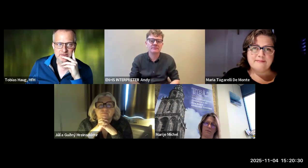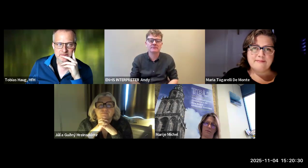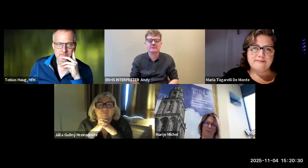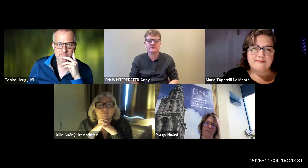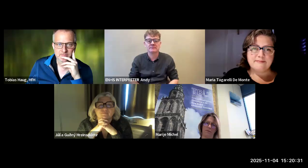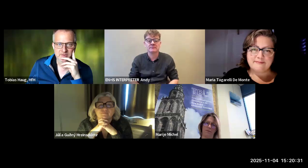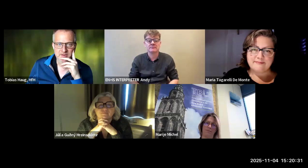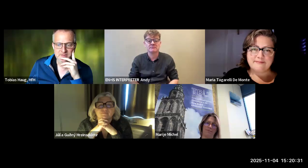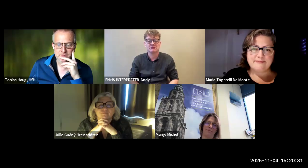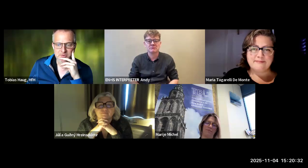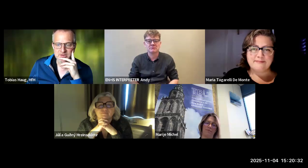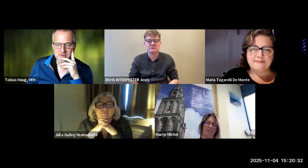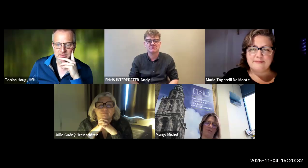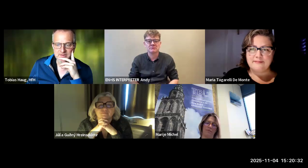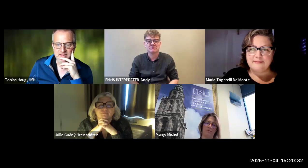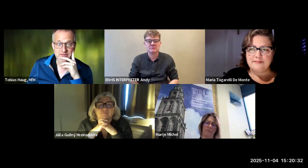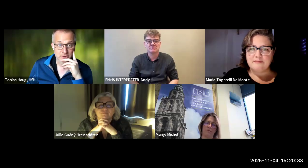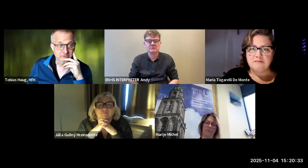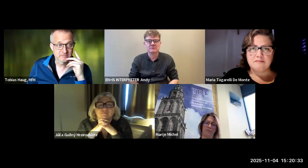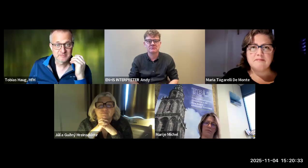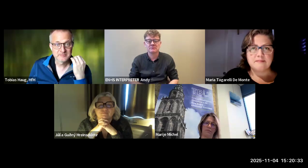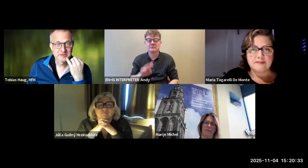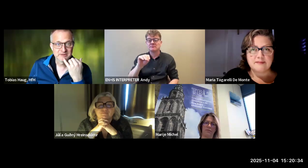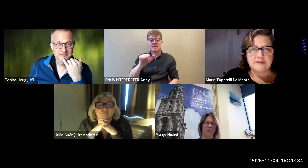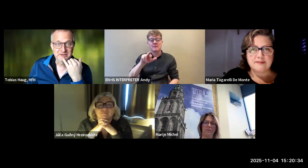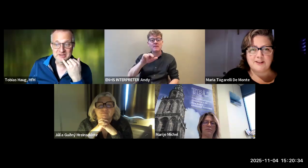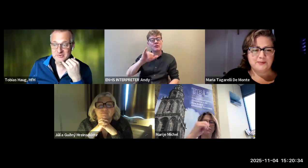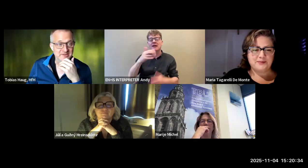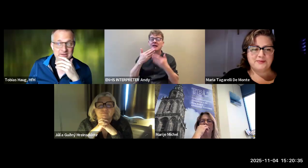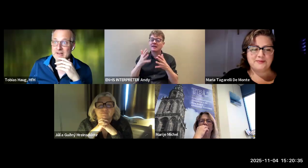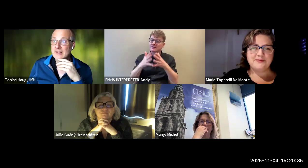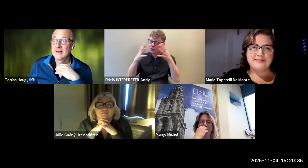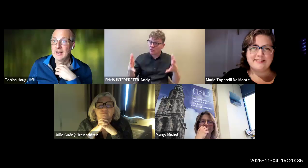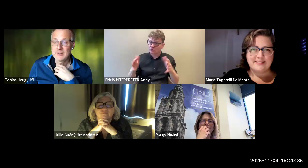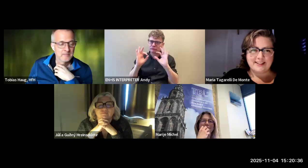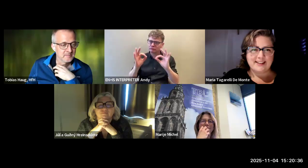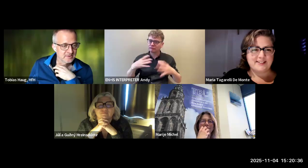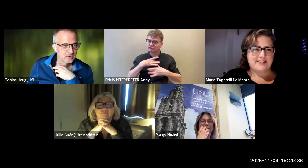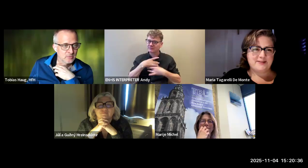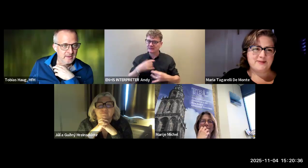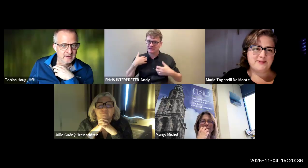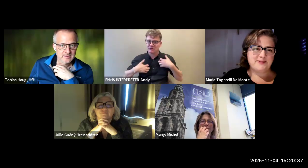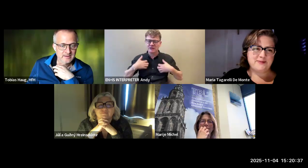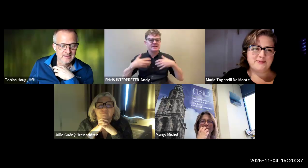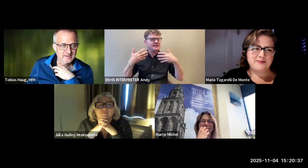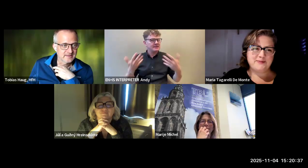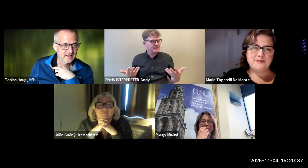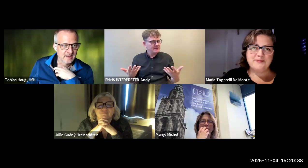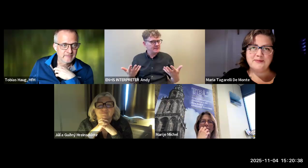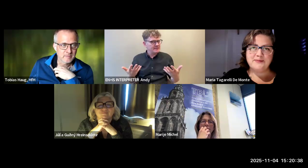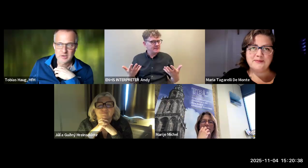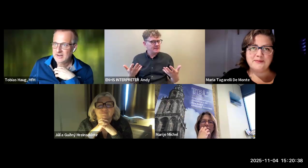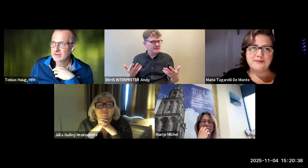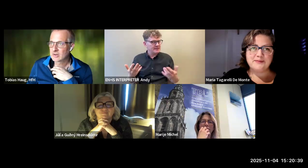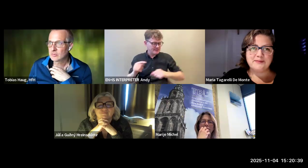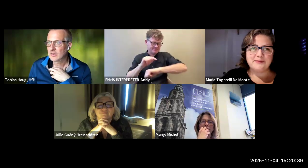All right. And Maria, again, thanks a lot. Thank Very you. interesting. Okay. So then